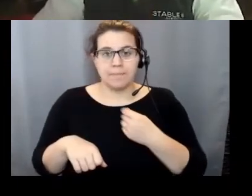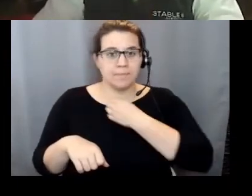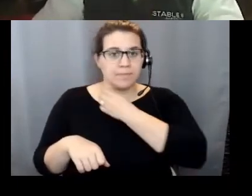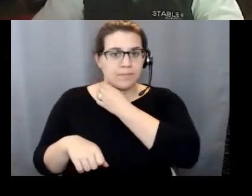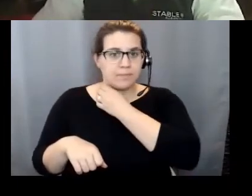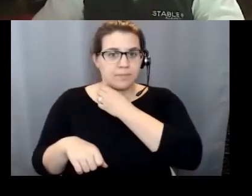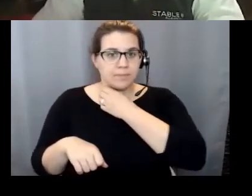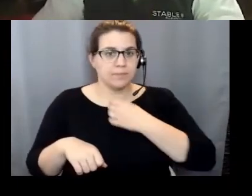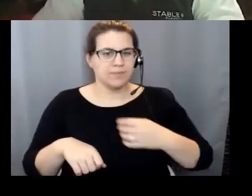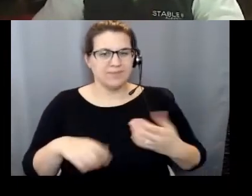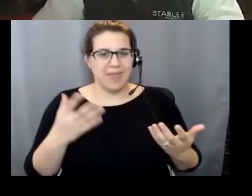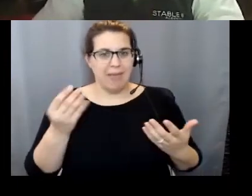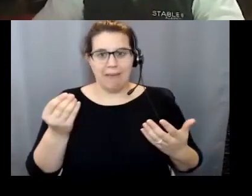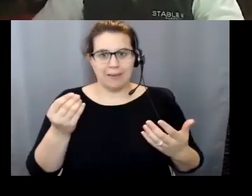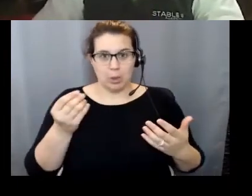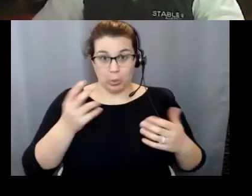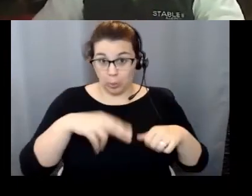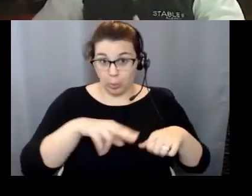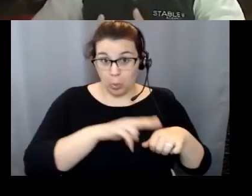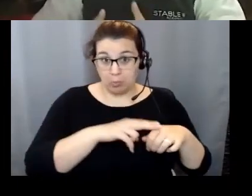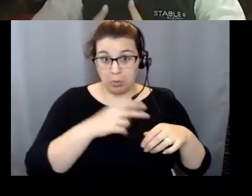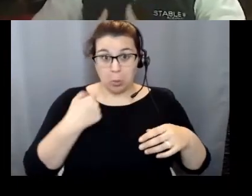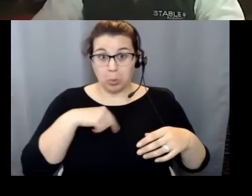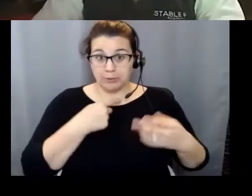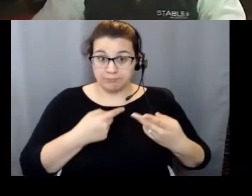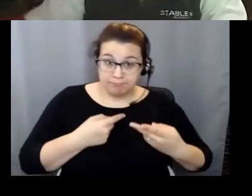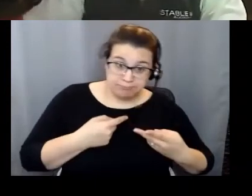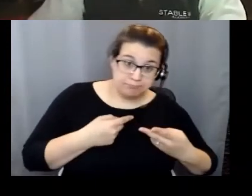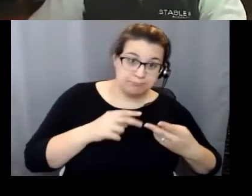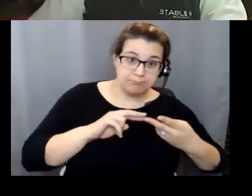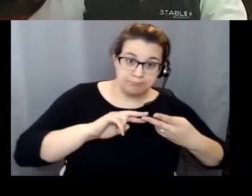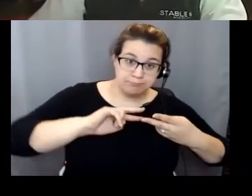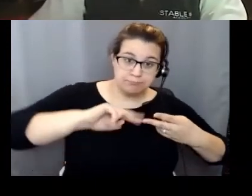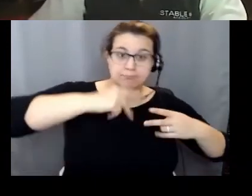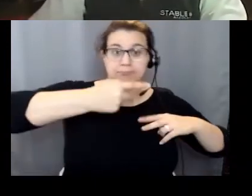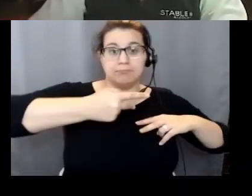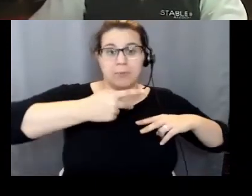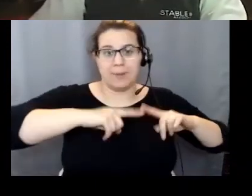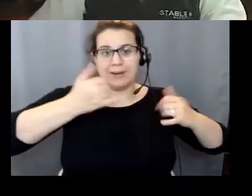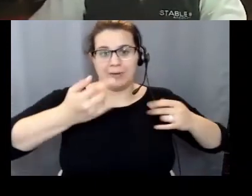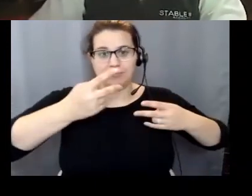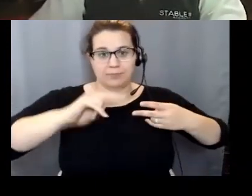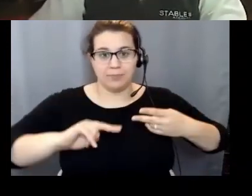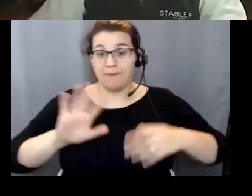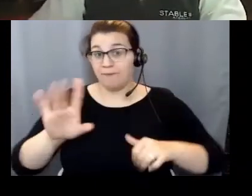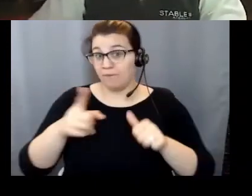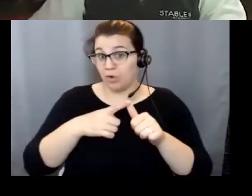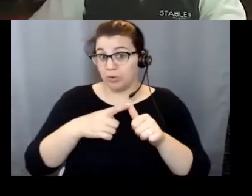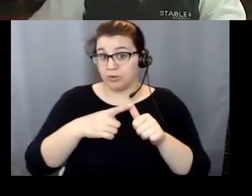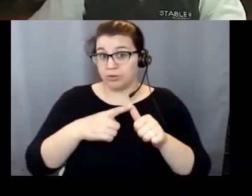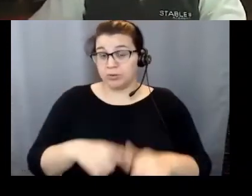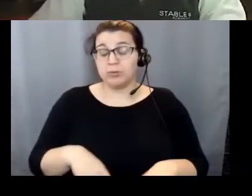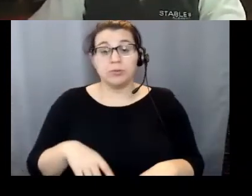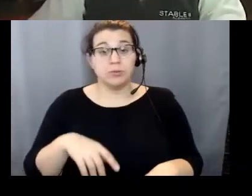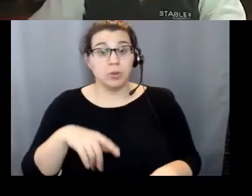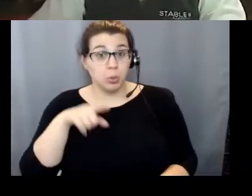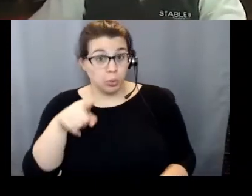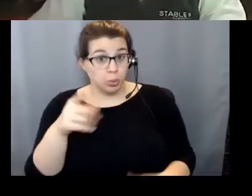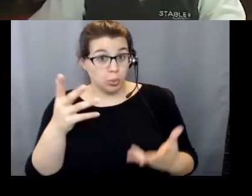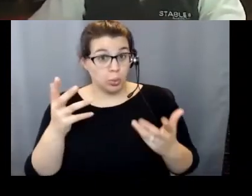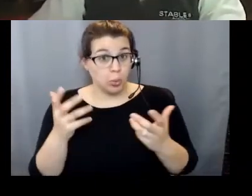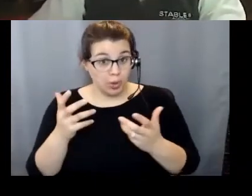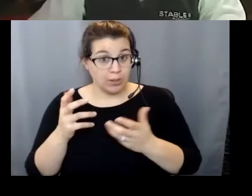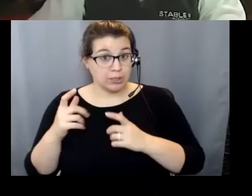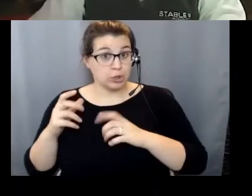different of an order than we normally would. First would be this. If you would like to fund the account initially with